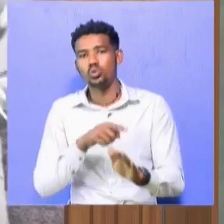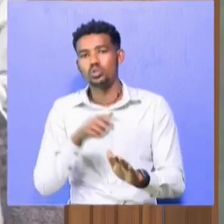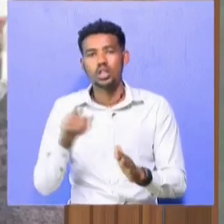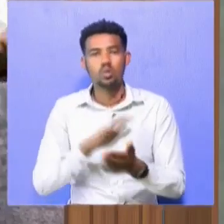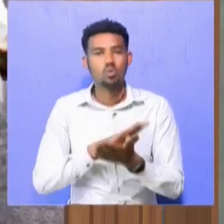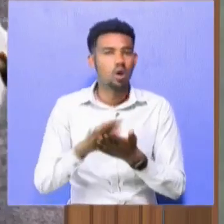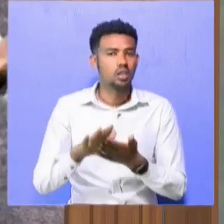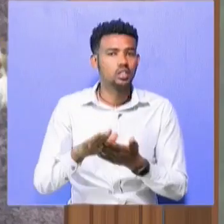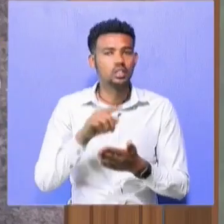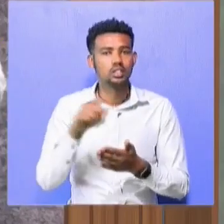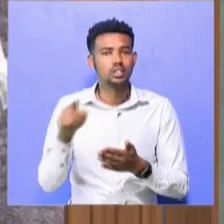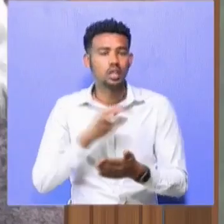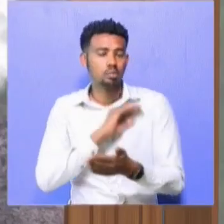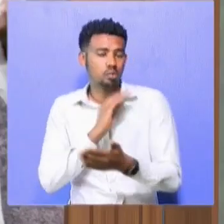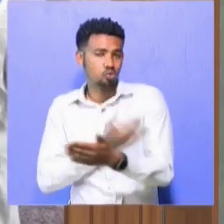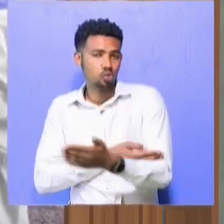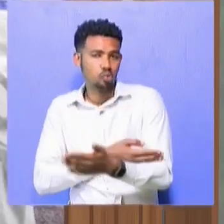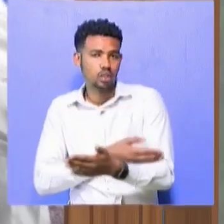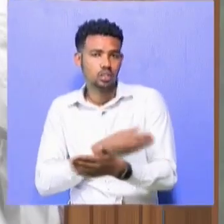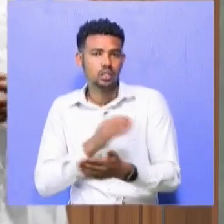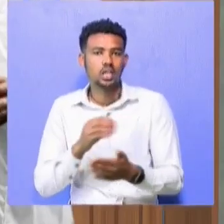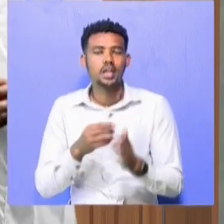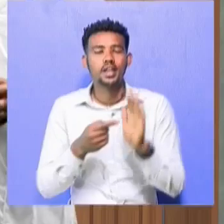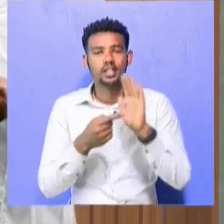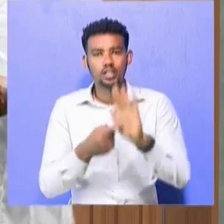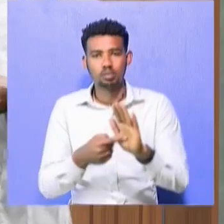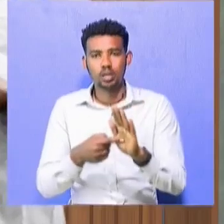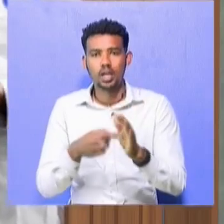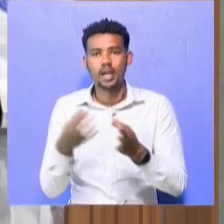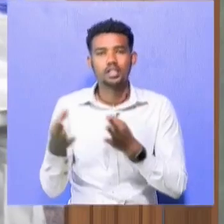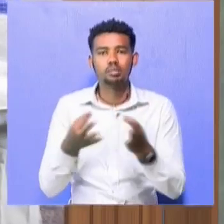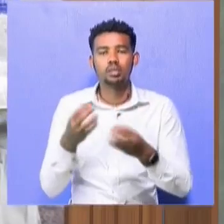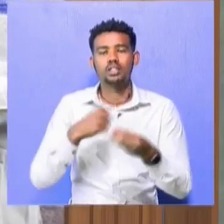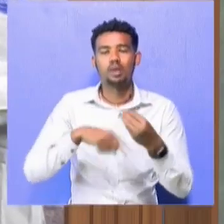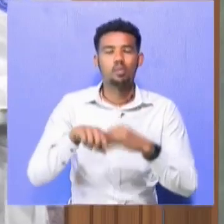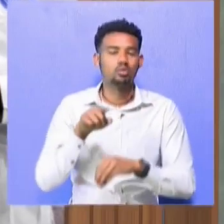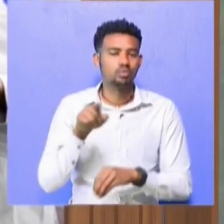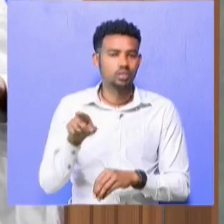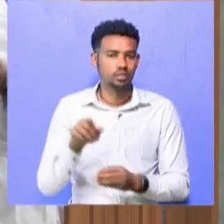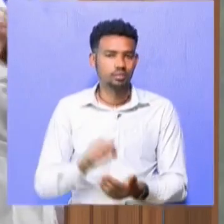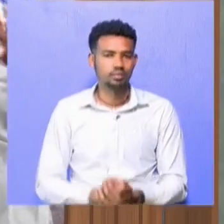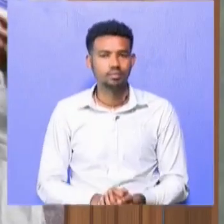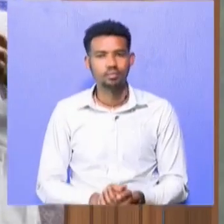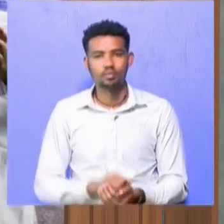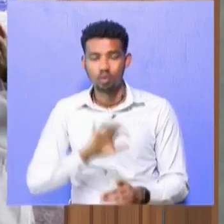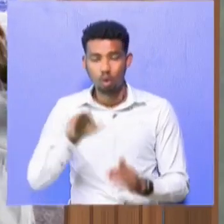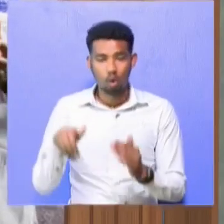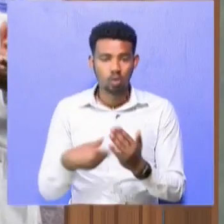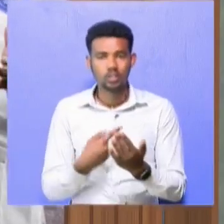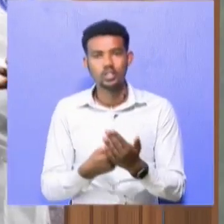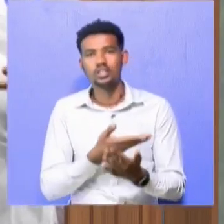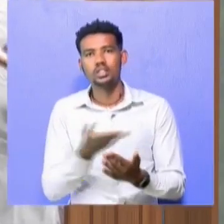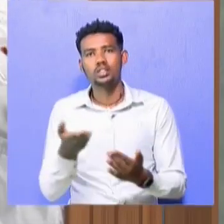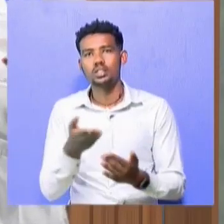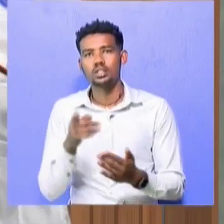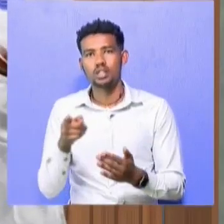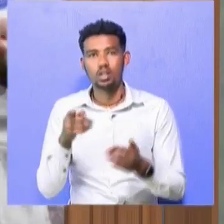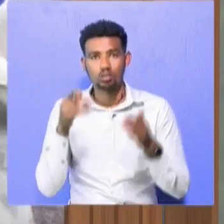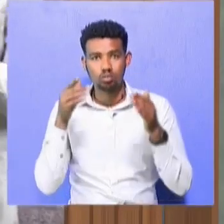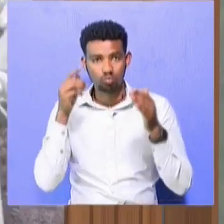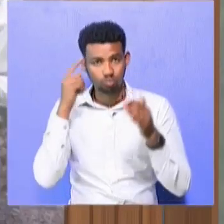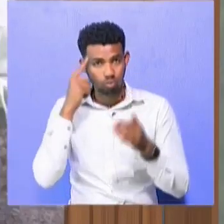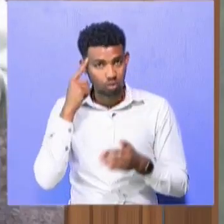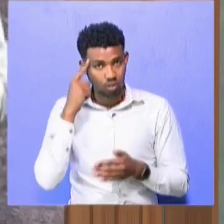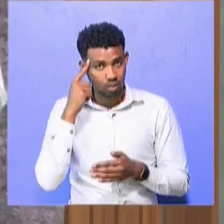quality, their performance on the display and to express about it. All these things should be considered. It's not only